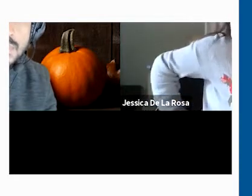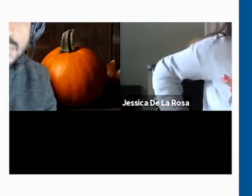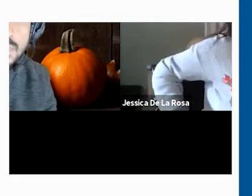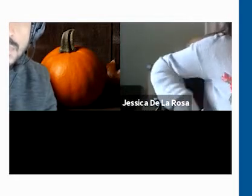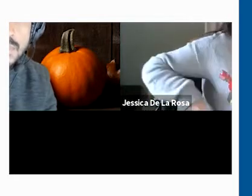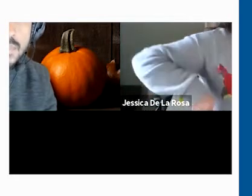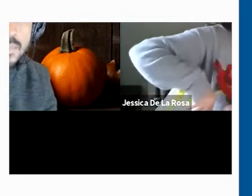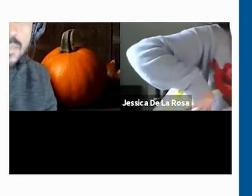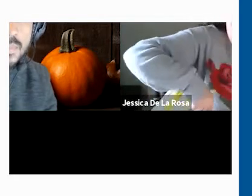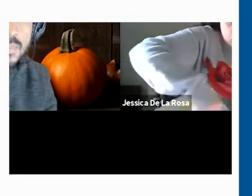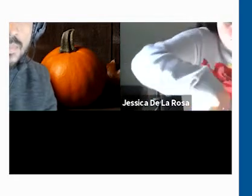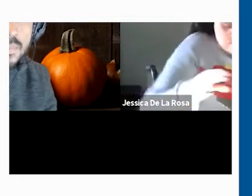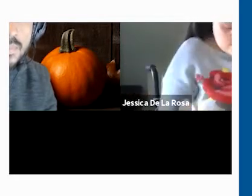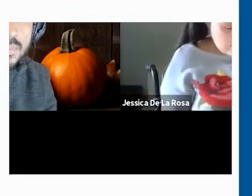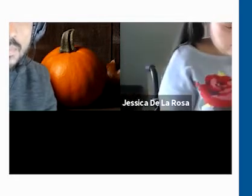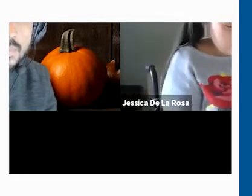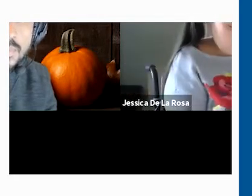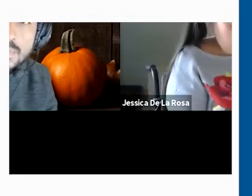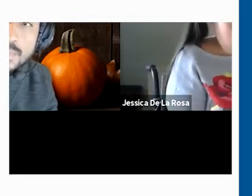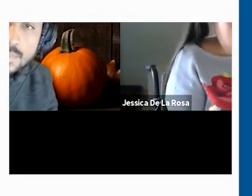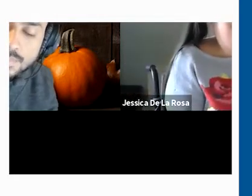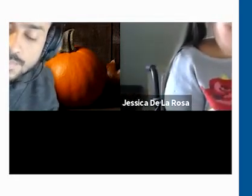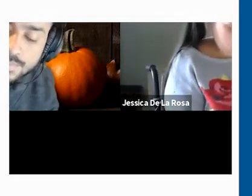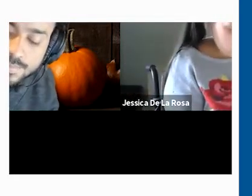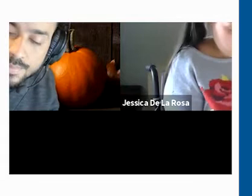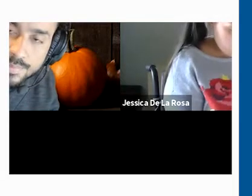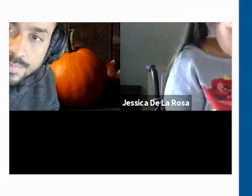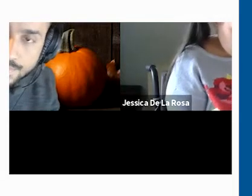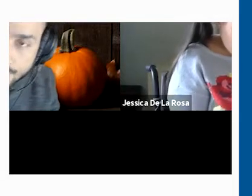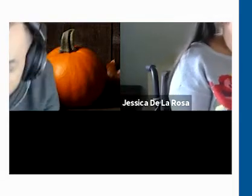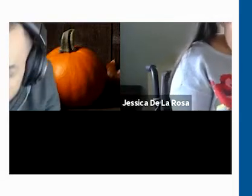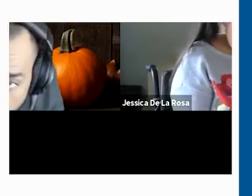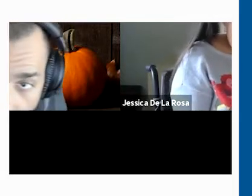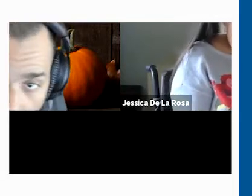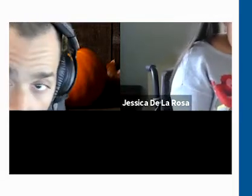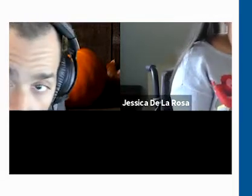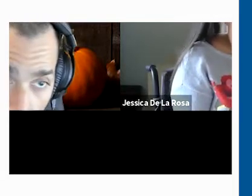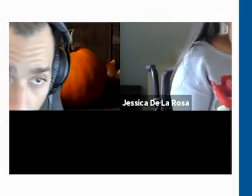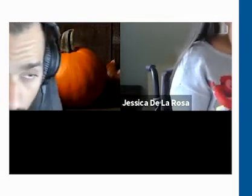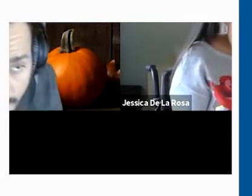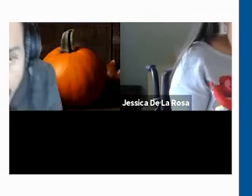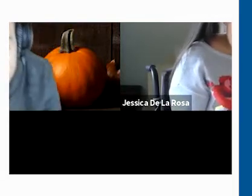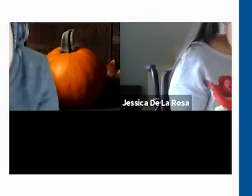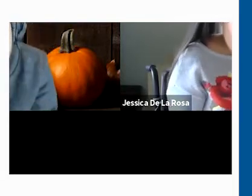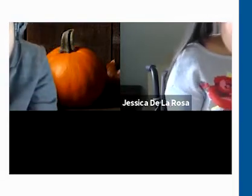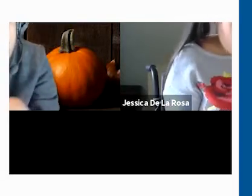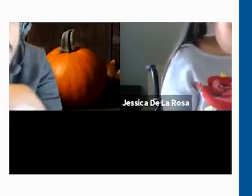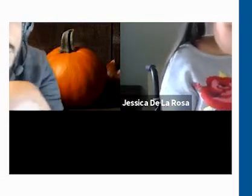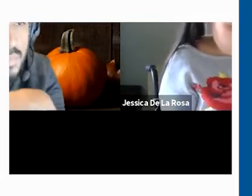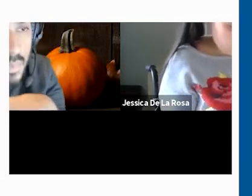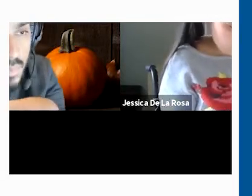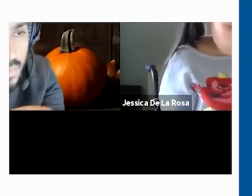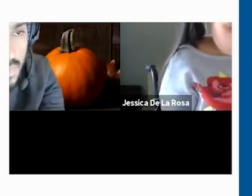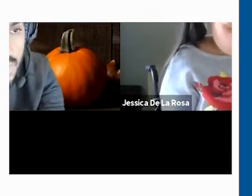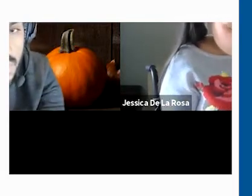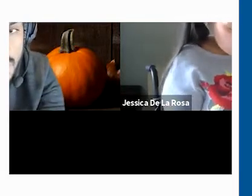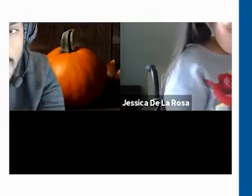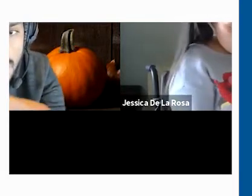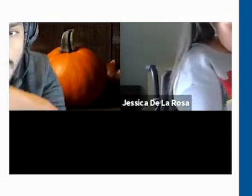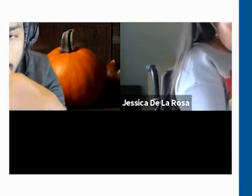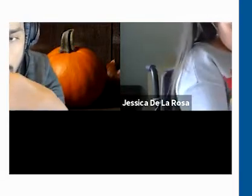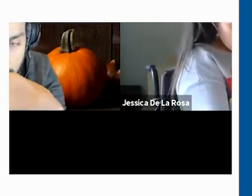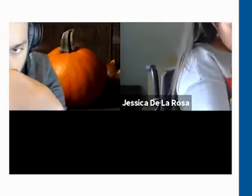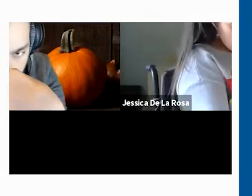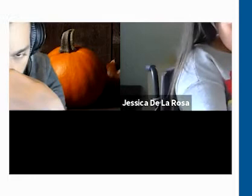walker canes. That is provided at these shelters. So there's wheelchairs, walkers, canes, crutches, and also refrigerators